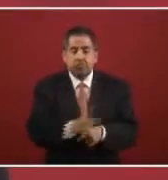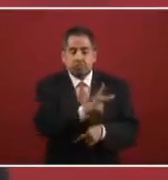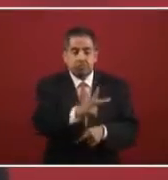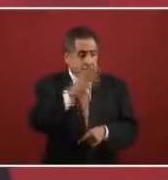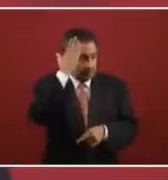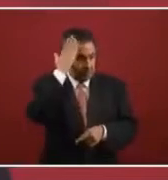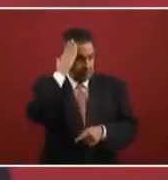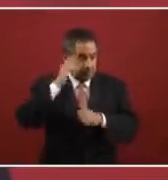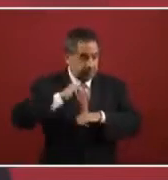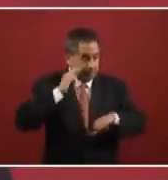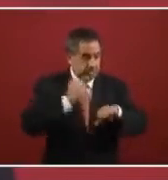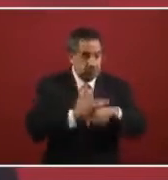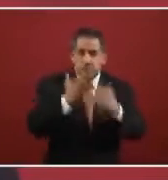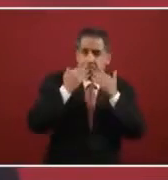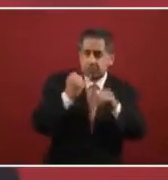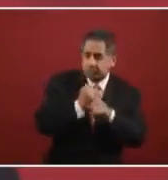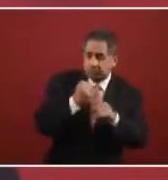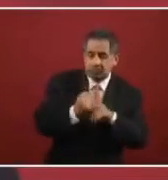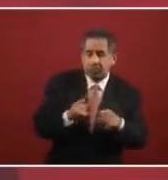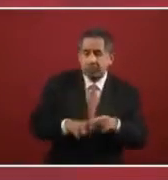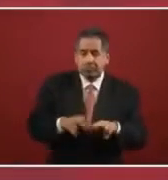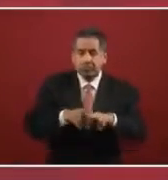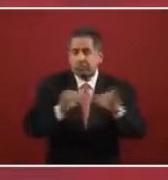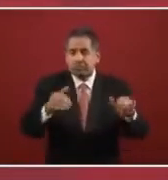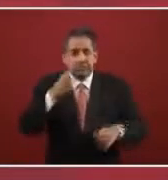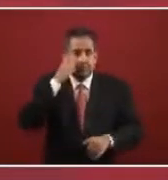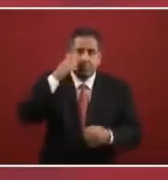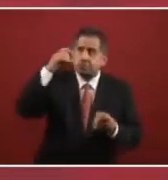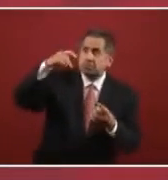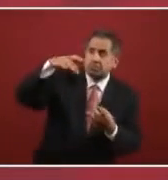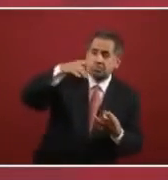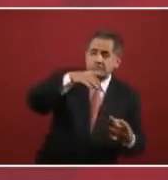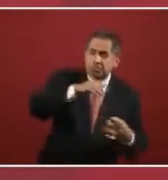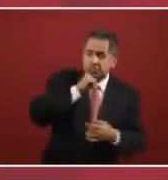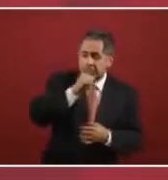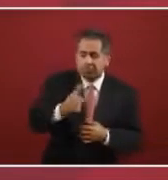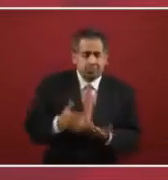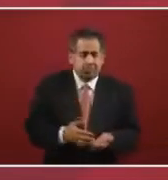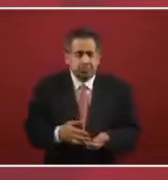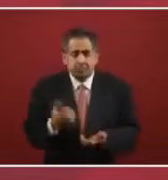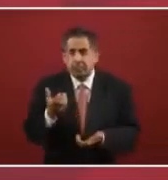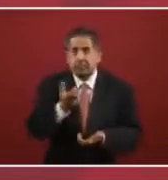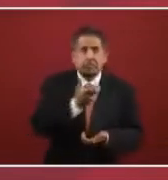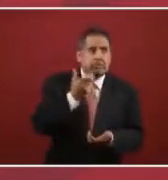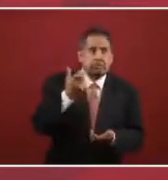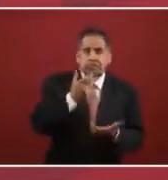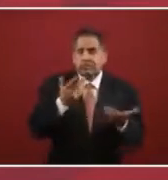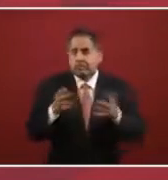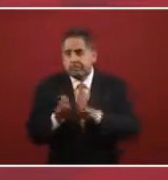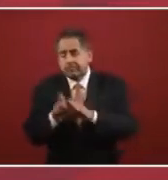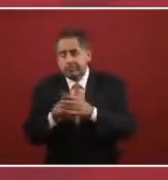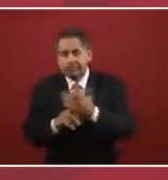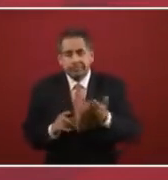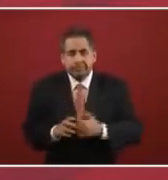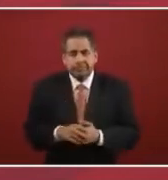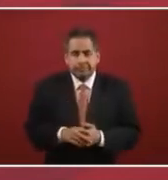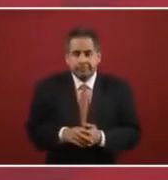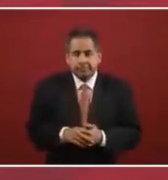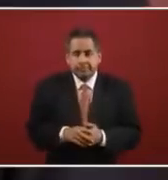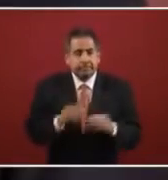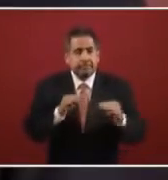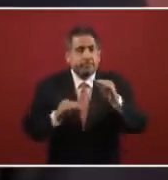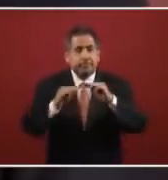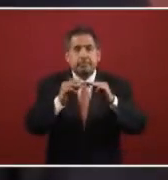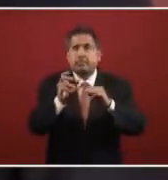in the municipal heads? ni teléfono No, celular. not even cellular Que llama phones. la gente The people subiéndose were a las climbing